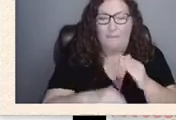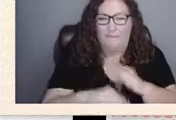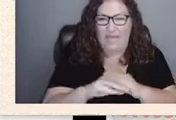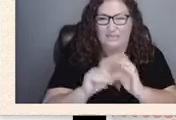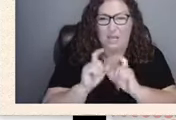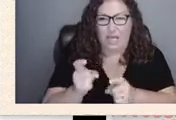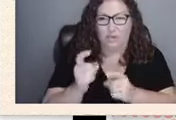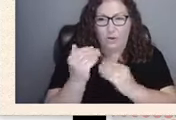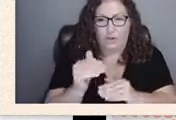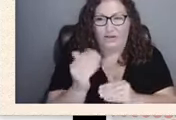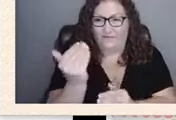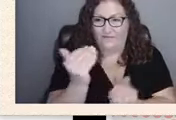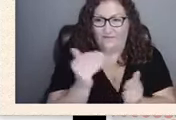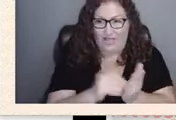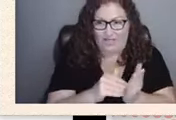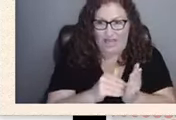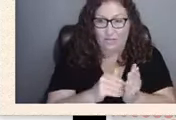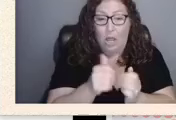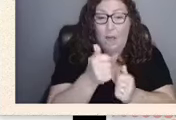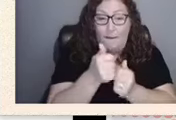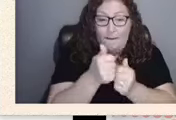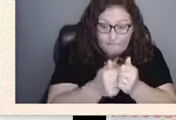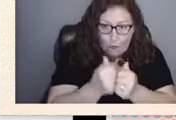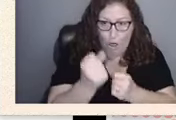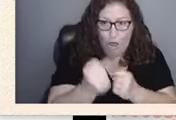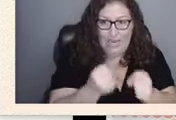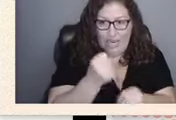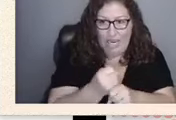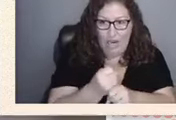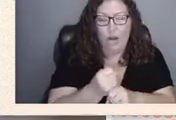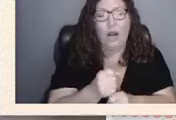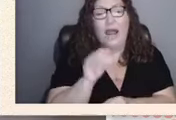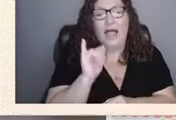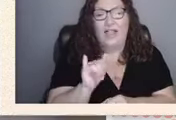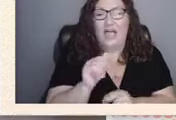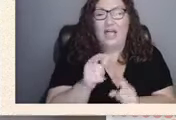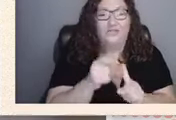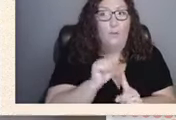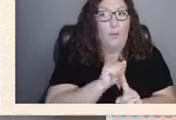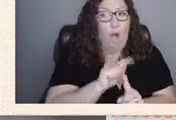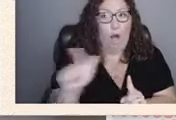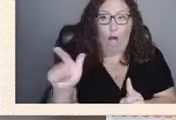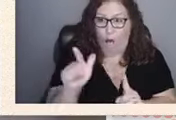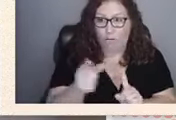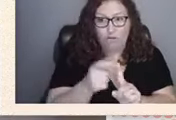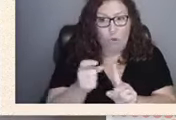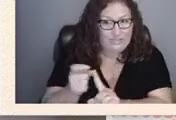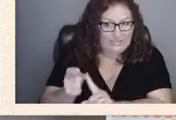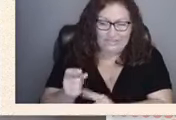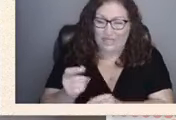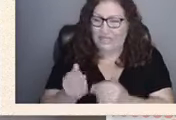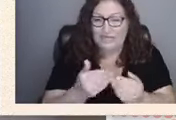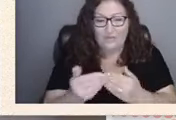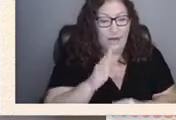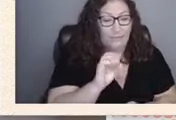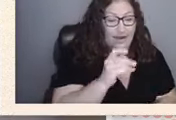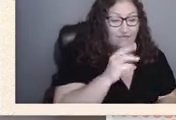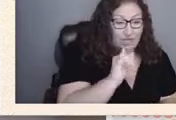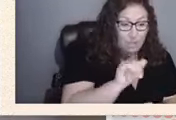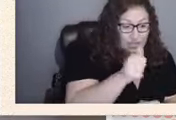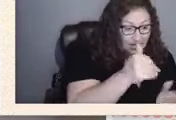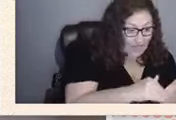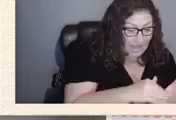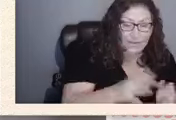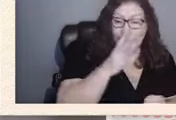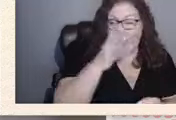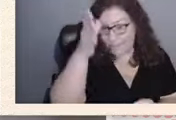of $15,000 per calendar year, and that's from all sources. So the beneficiary puts in $10,000 and mom and dad